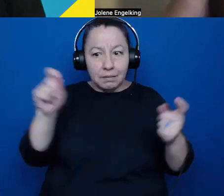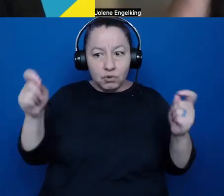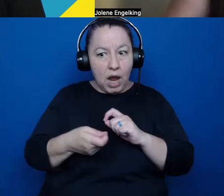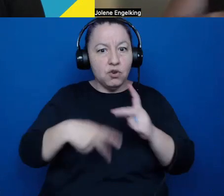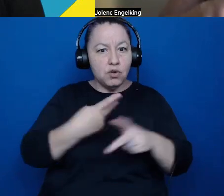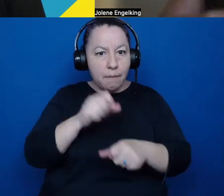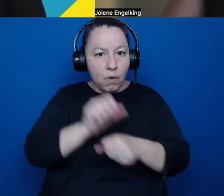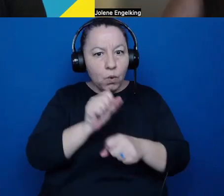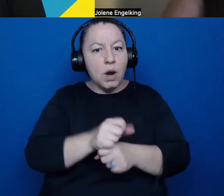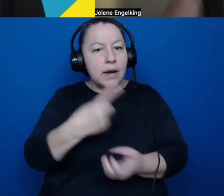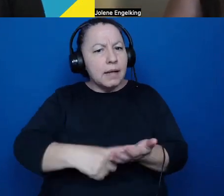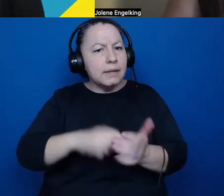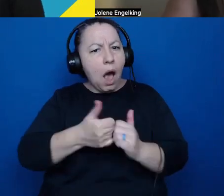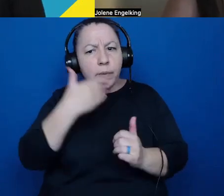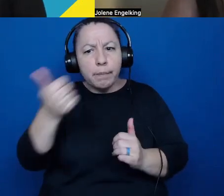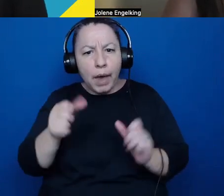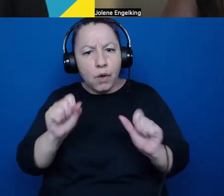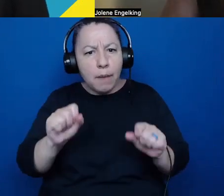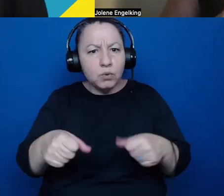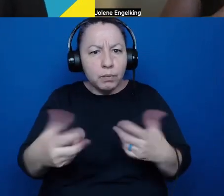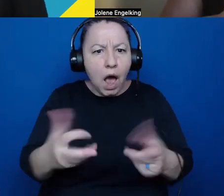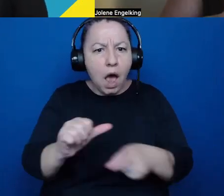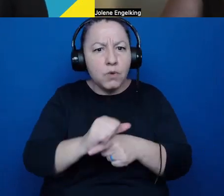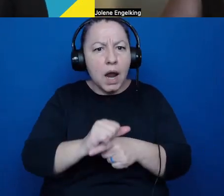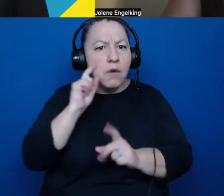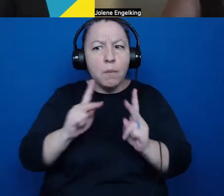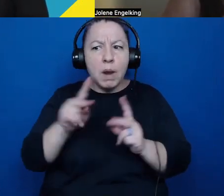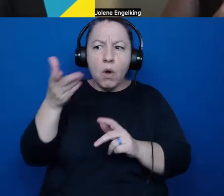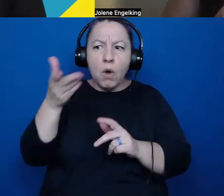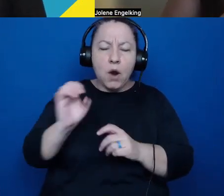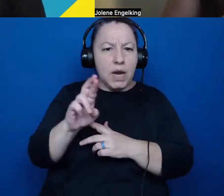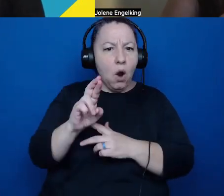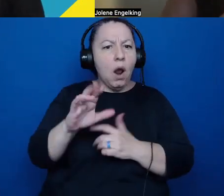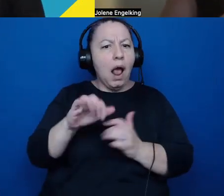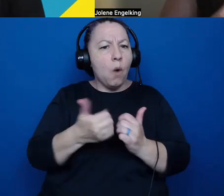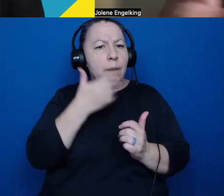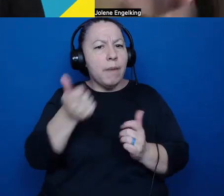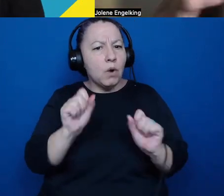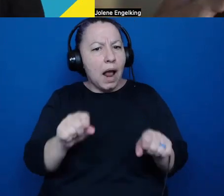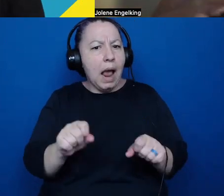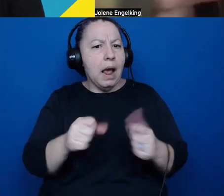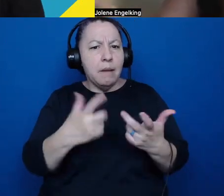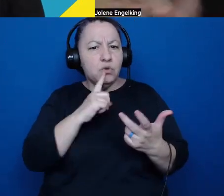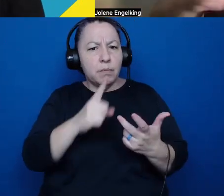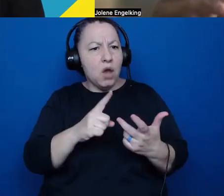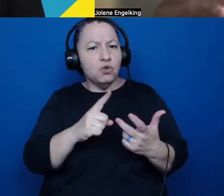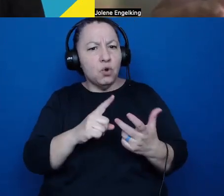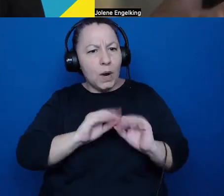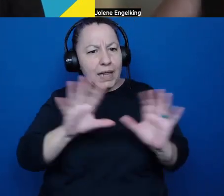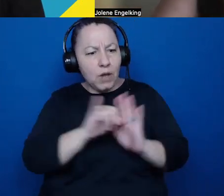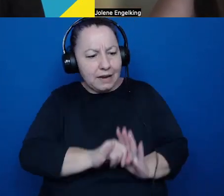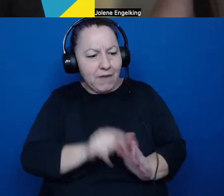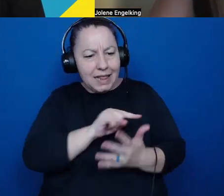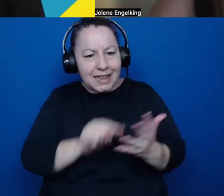about how are we better able to be training folks within, you know, the ER? How are we better able to name this? And what are those different strategies that we can employ when this happens in the